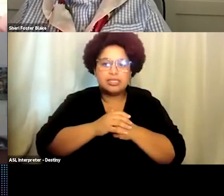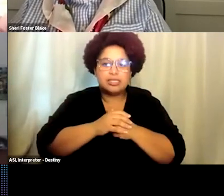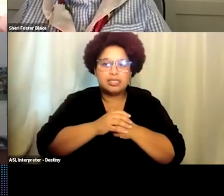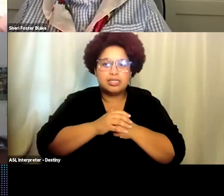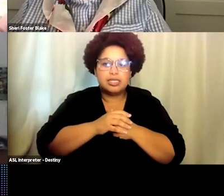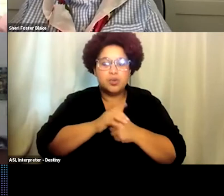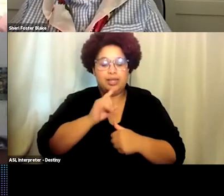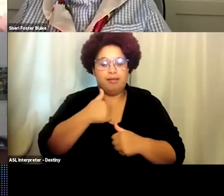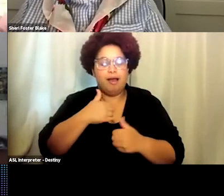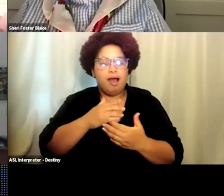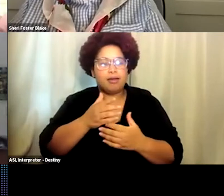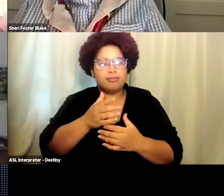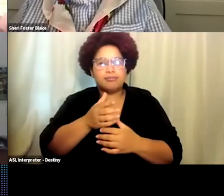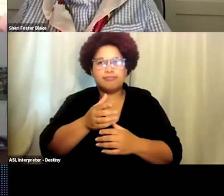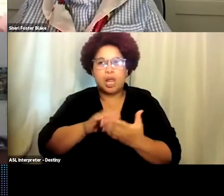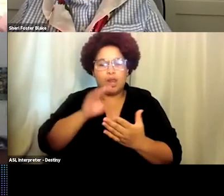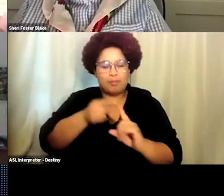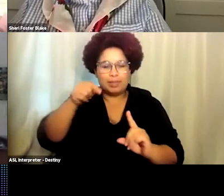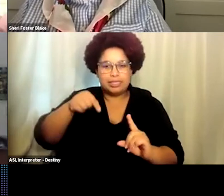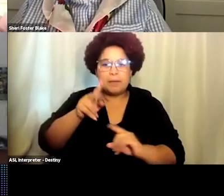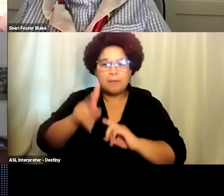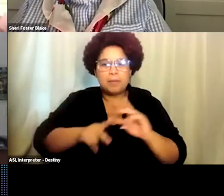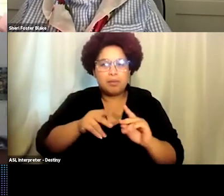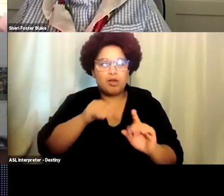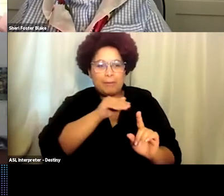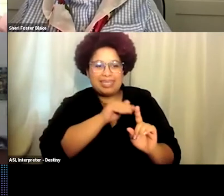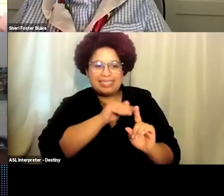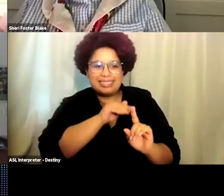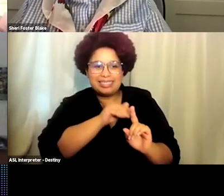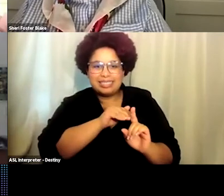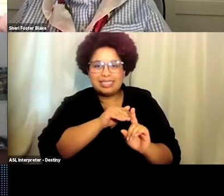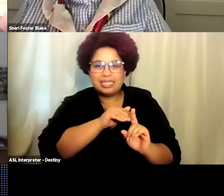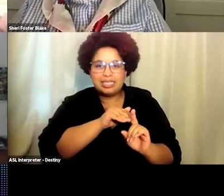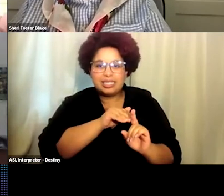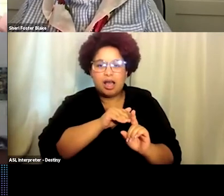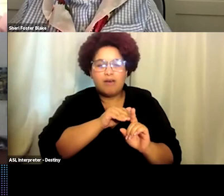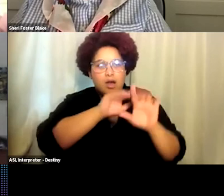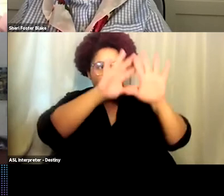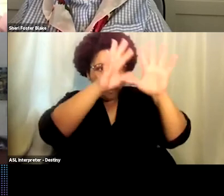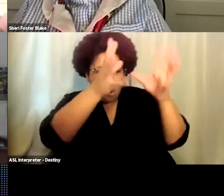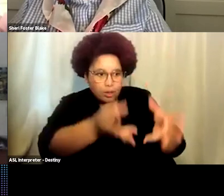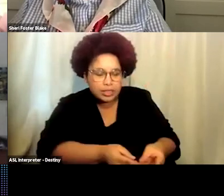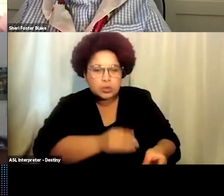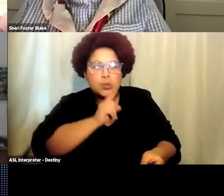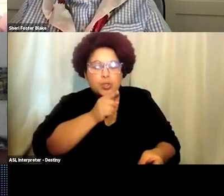took away the piece of this about making sure that people are reminded of the wholeness of your being, the real,